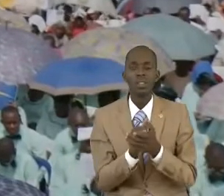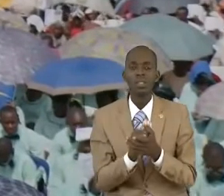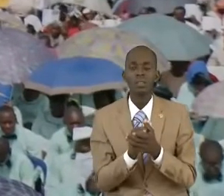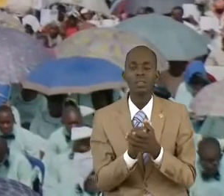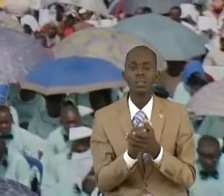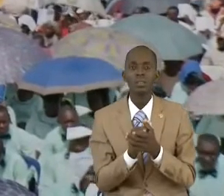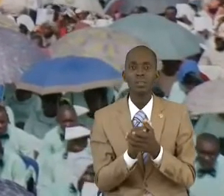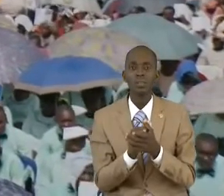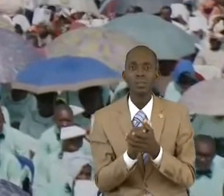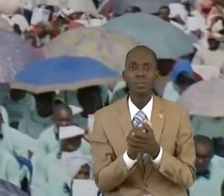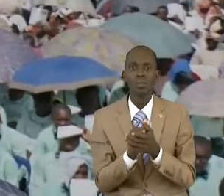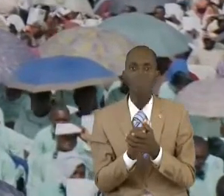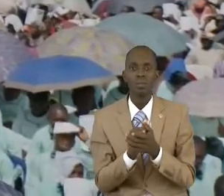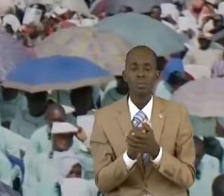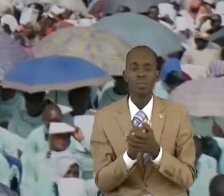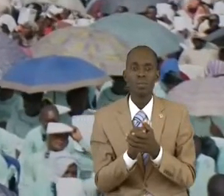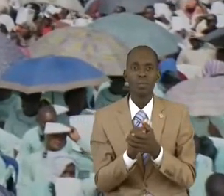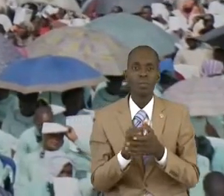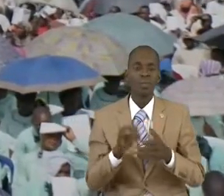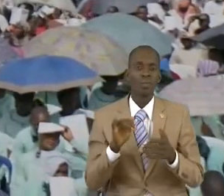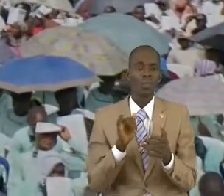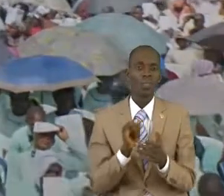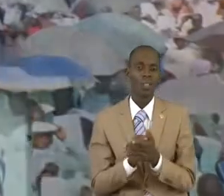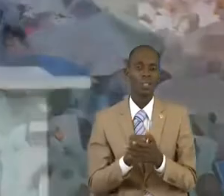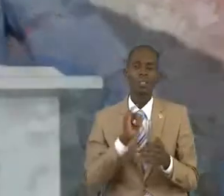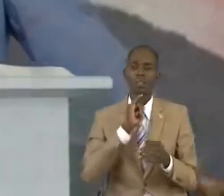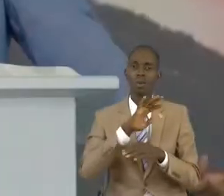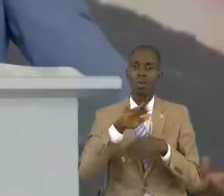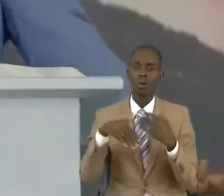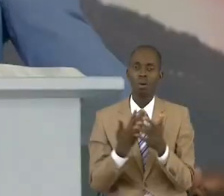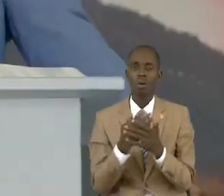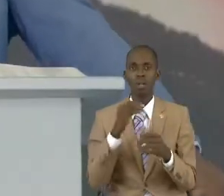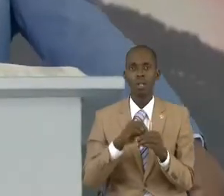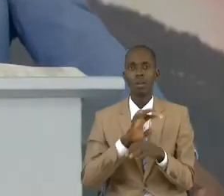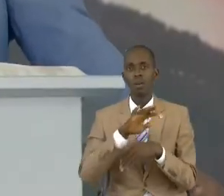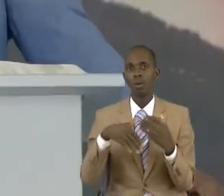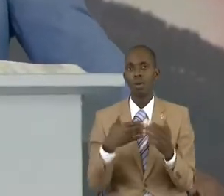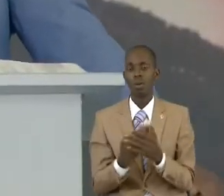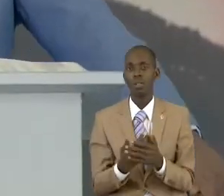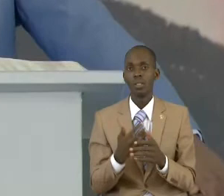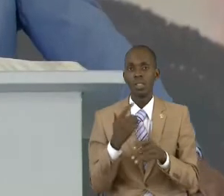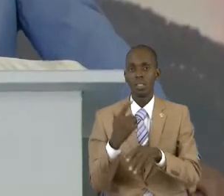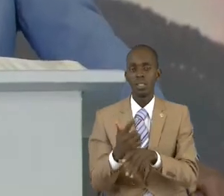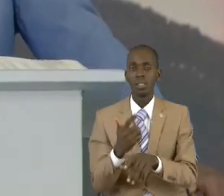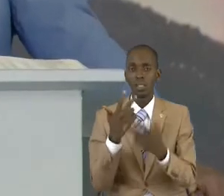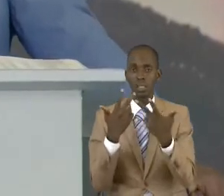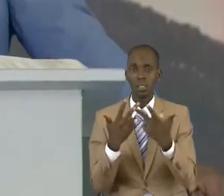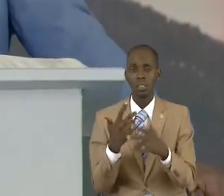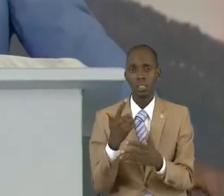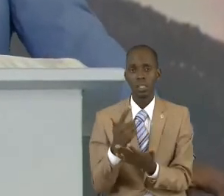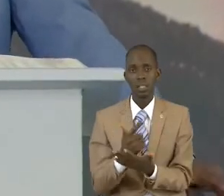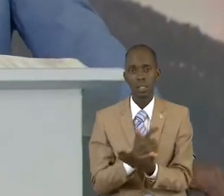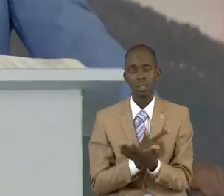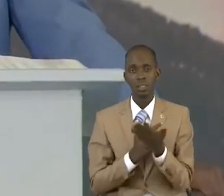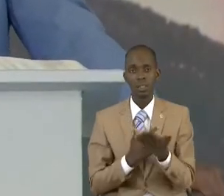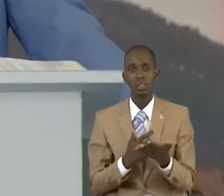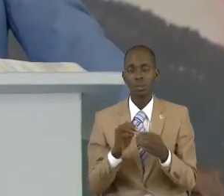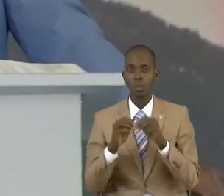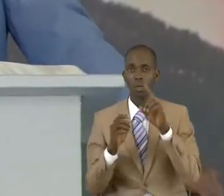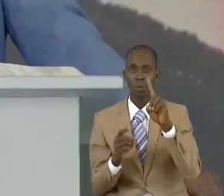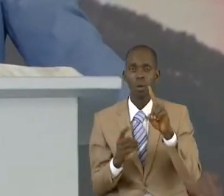all in all. Three things here. Number one, righteousness by